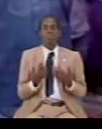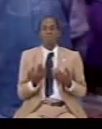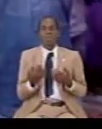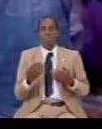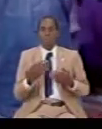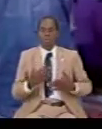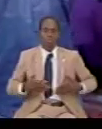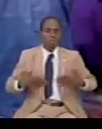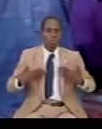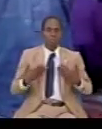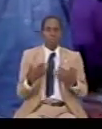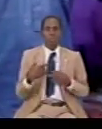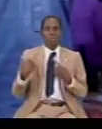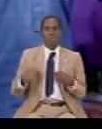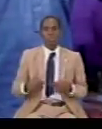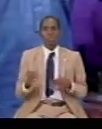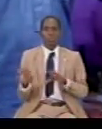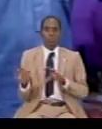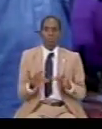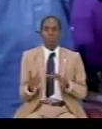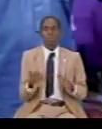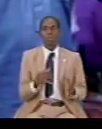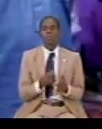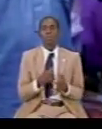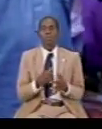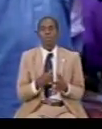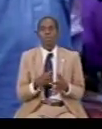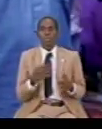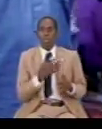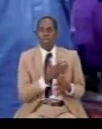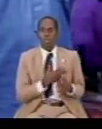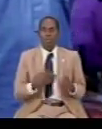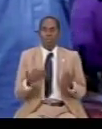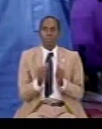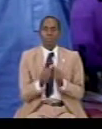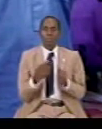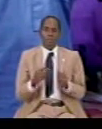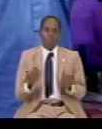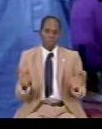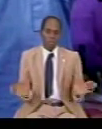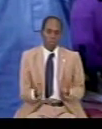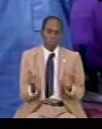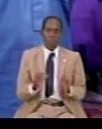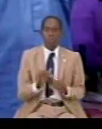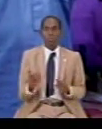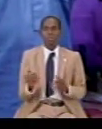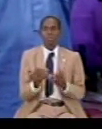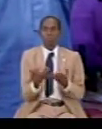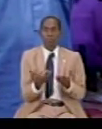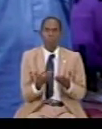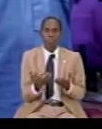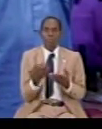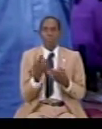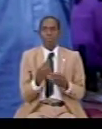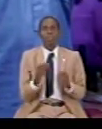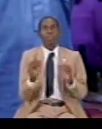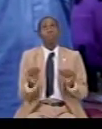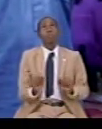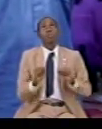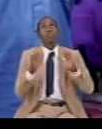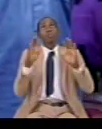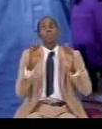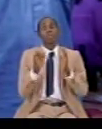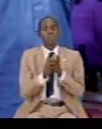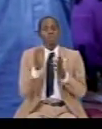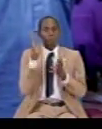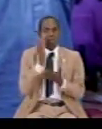mentoring zeal and encouraging zeal. The commitment that will also help